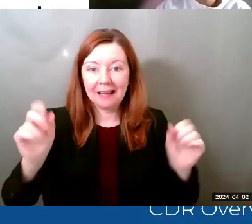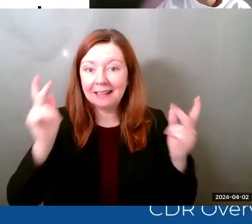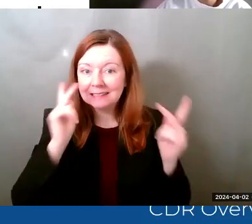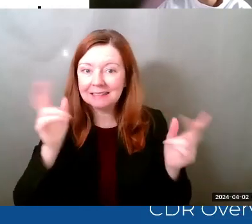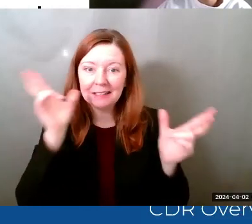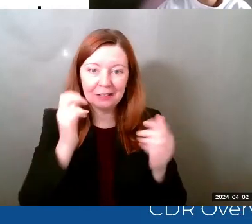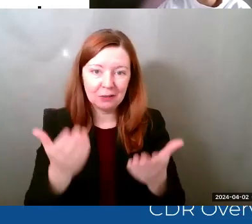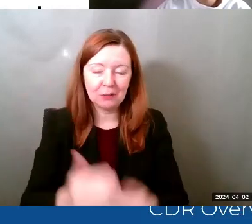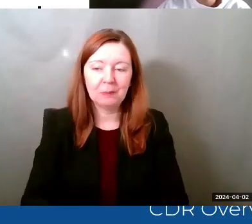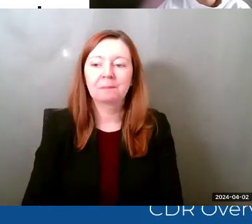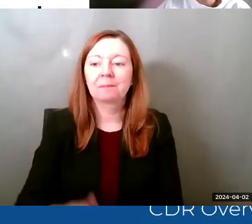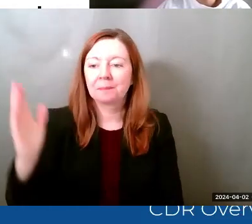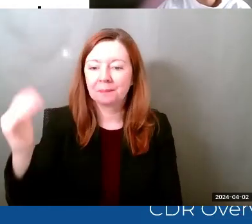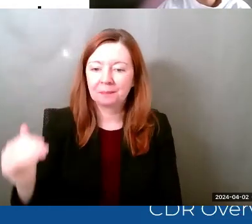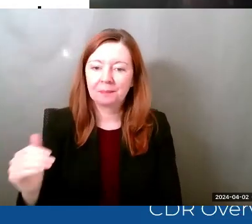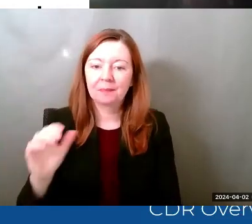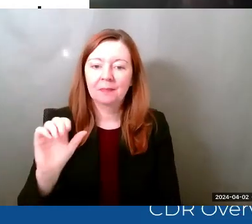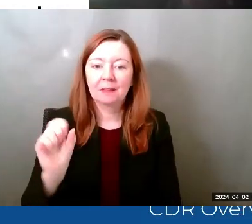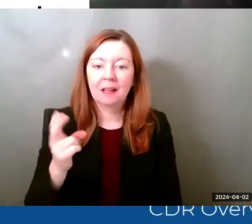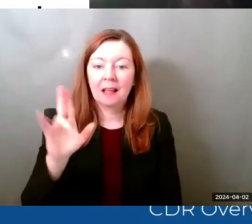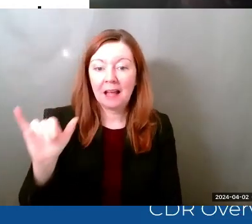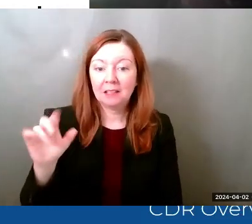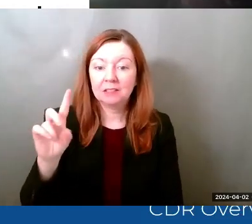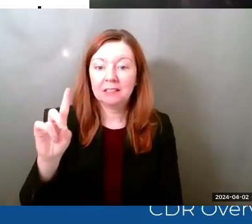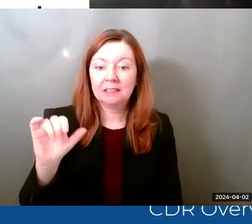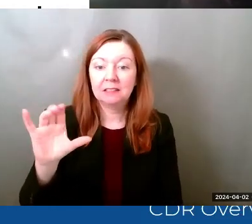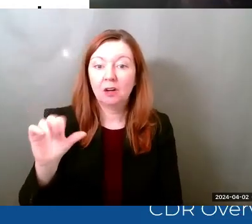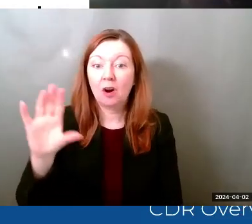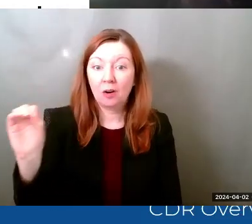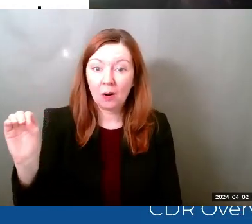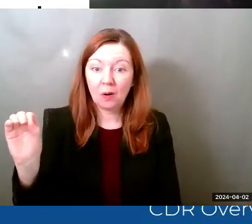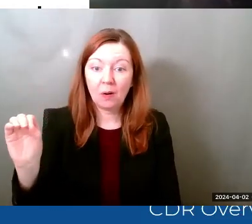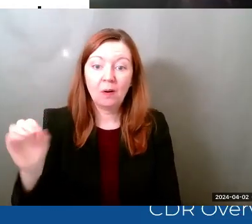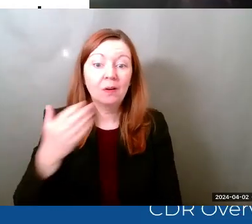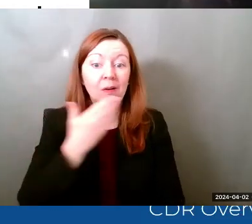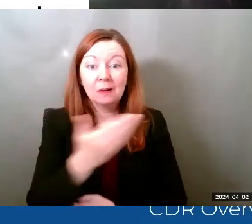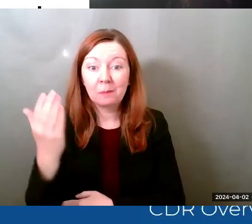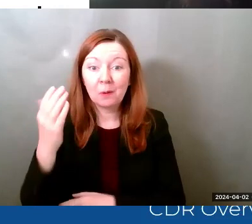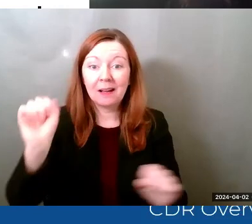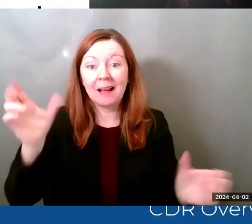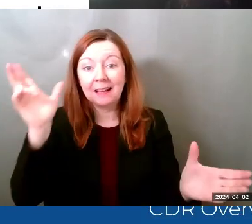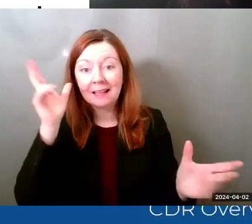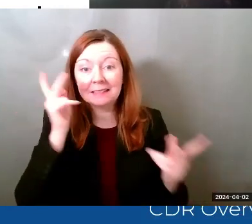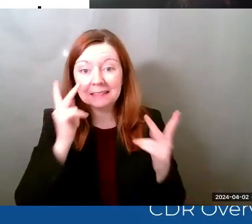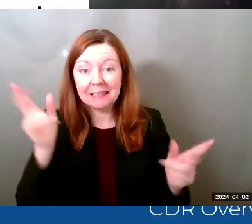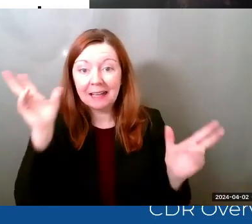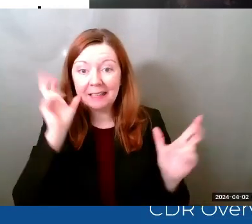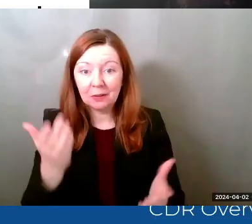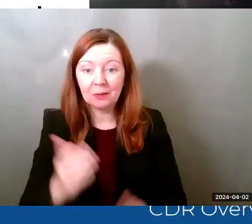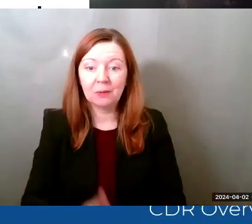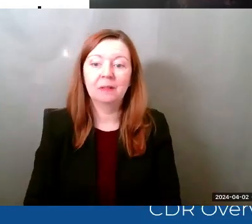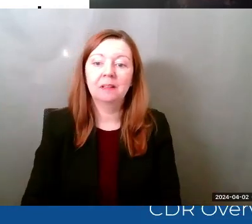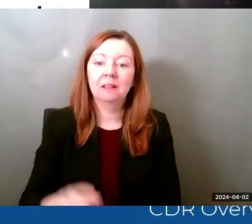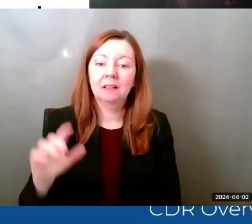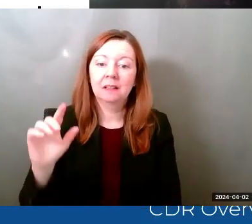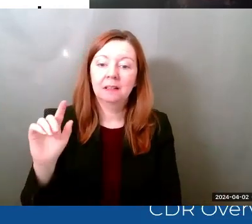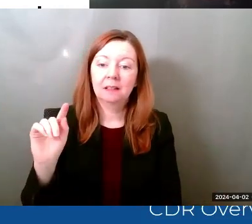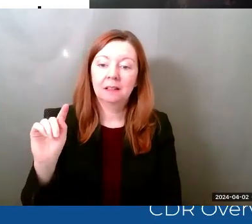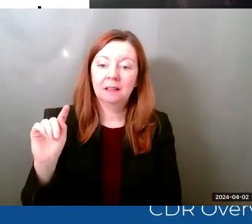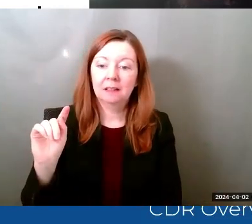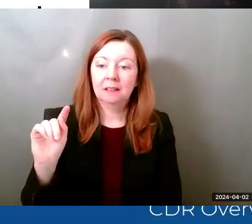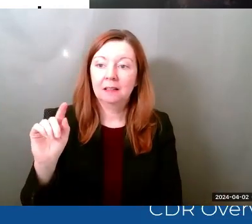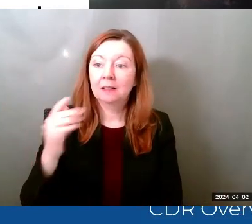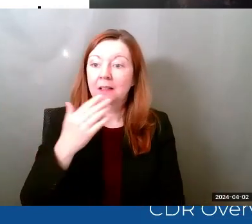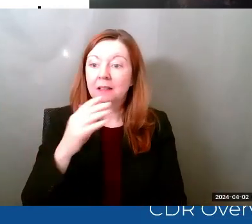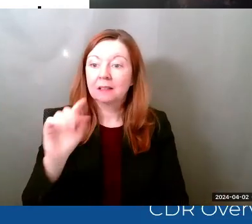you. Thank you. Ashley DiCaro. Hello, I can see and hear you. Tavis Dockler.